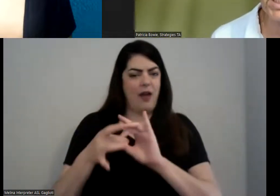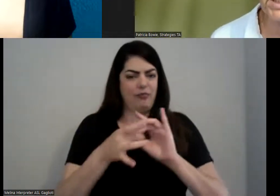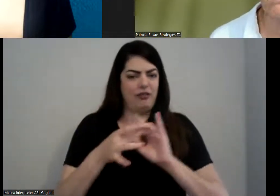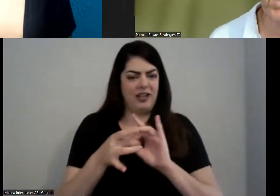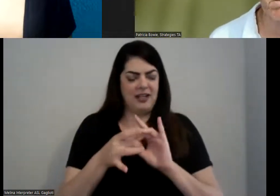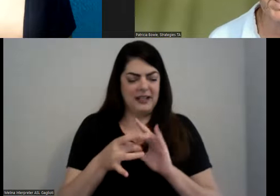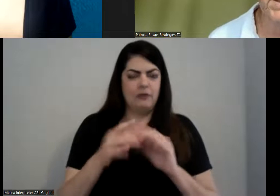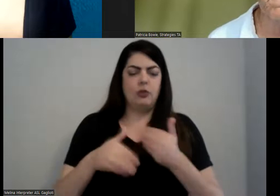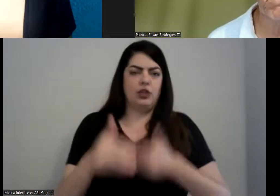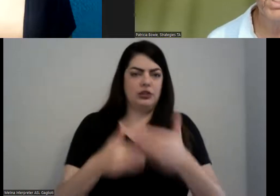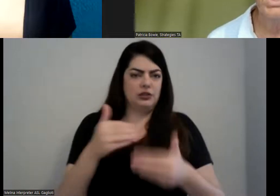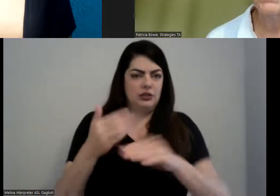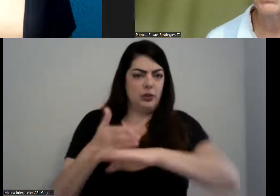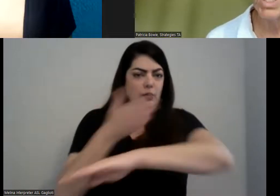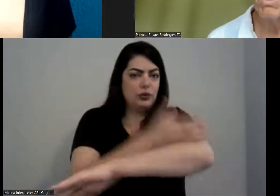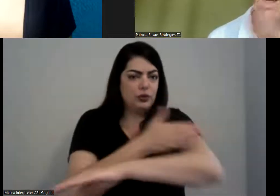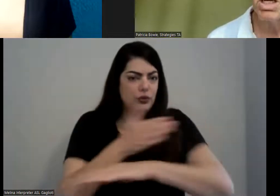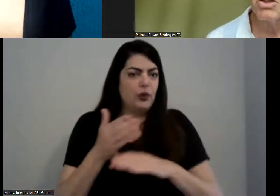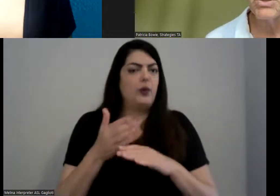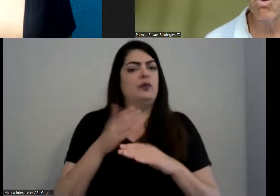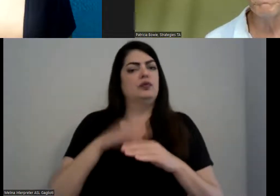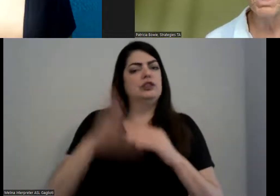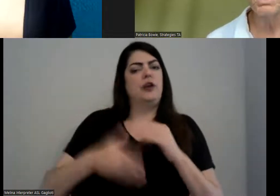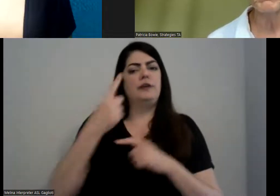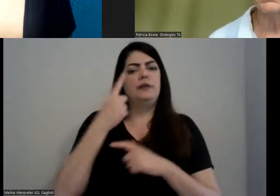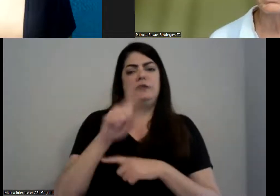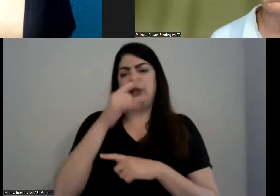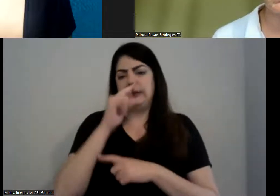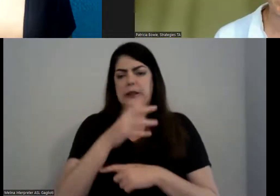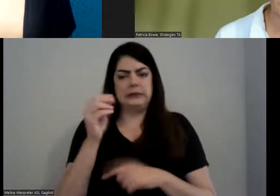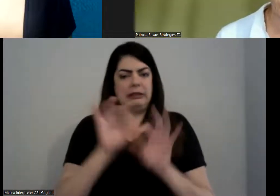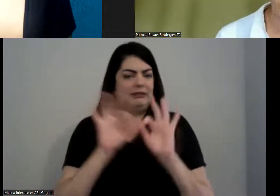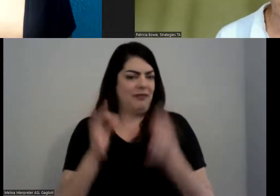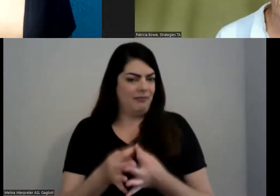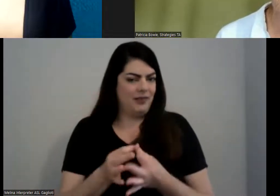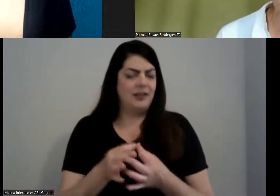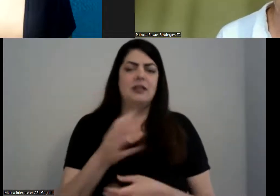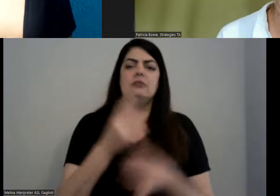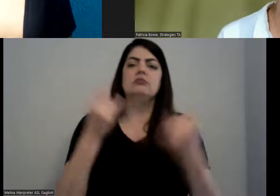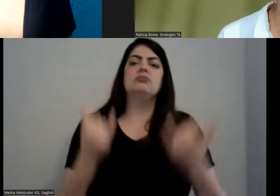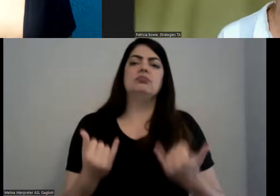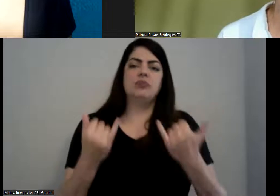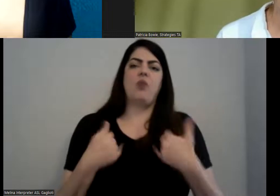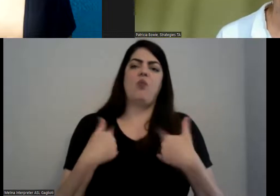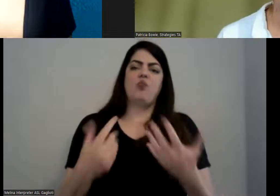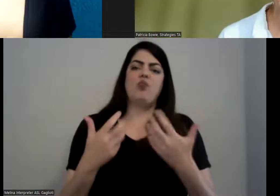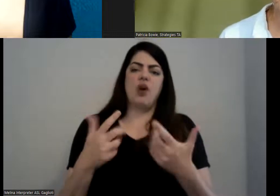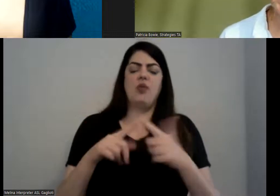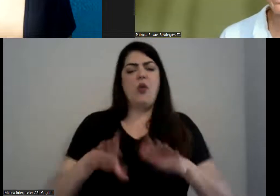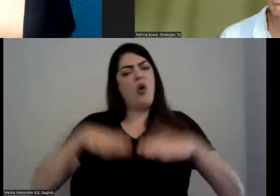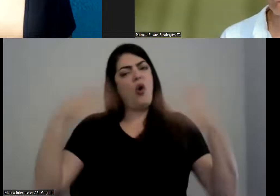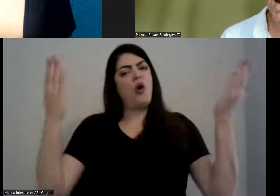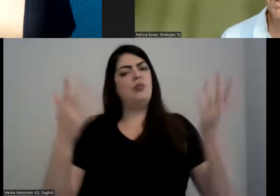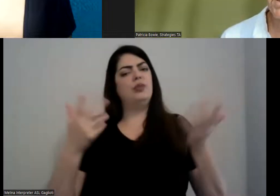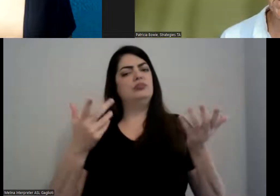outcomes for kids and families. So now I want to just open up and just ask you to offer what were some of